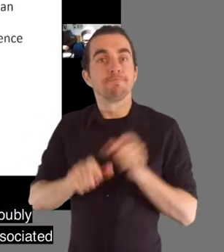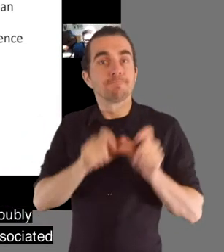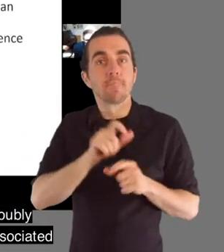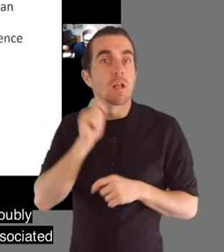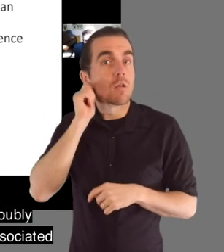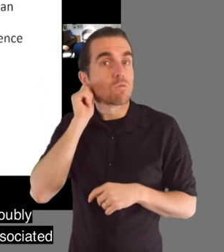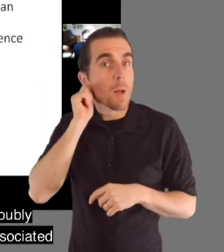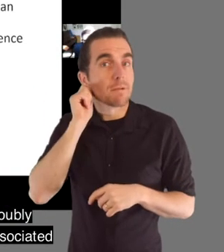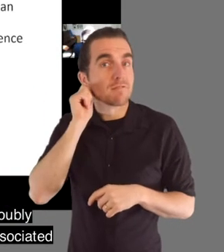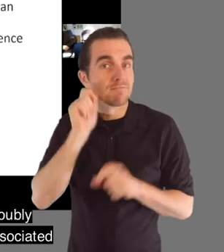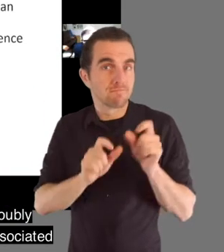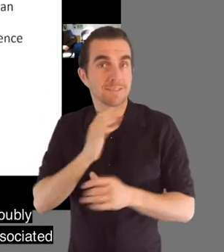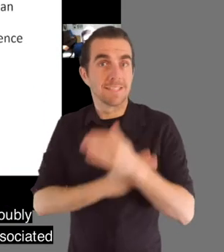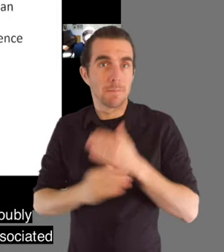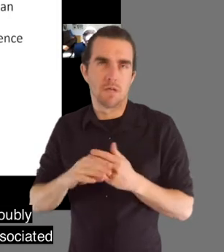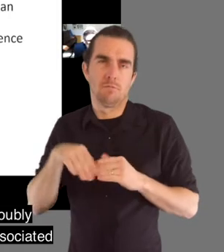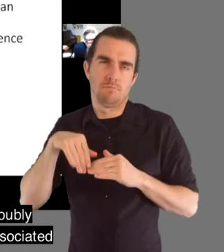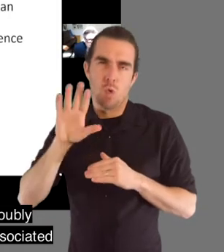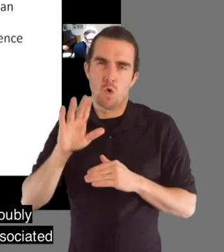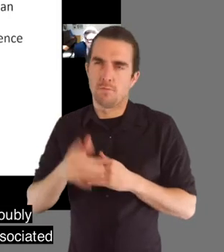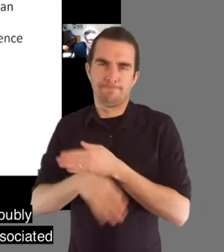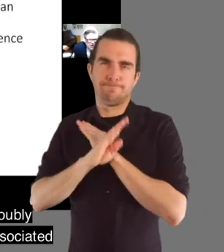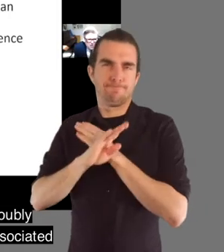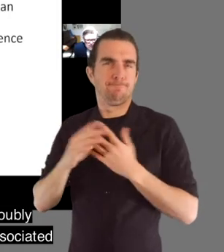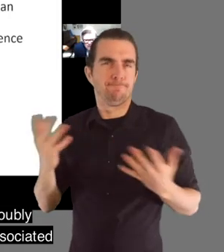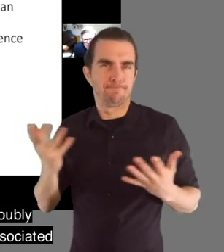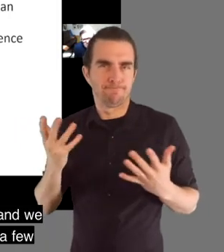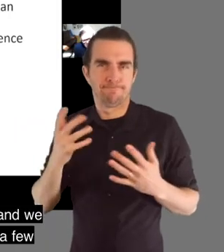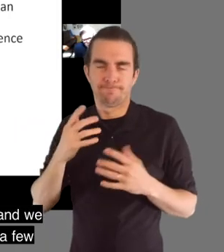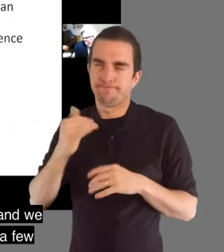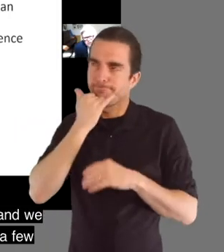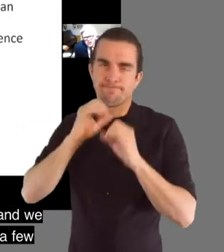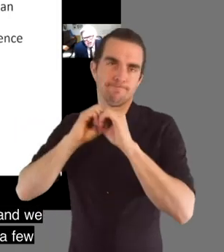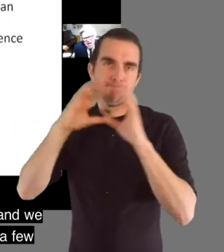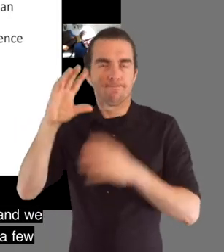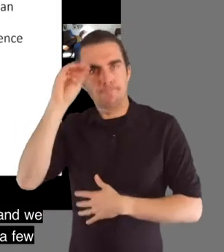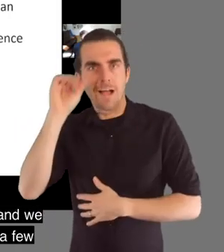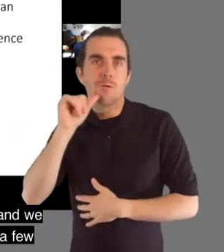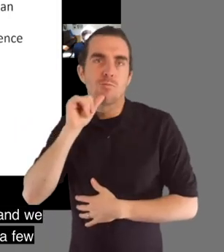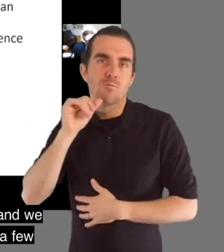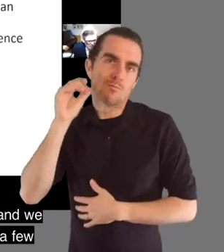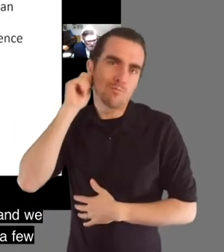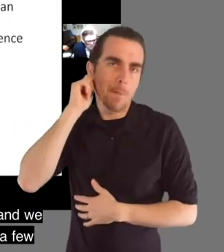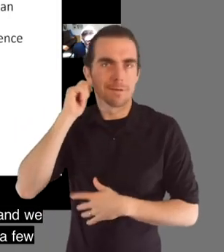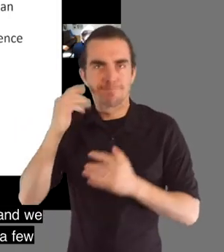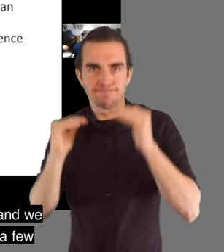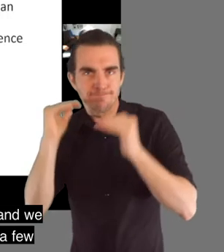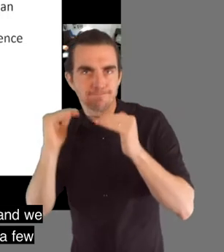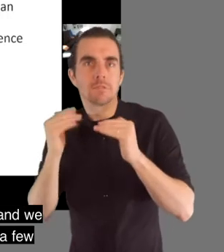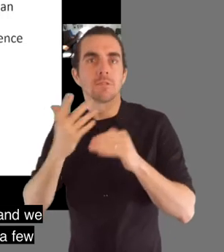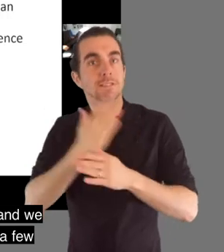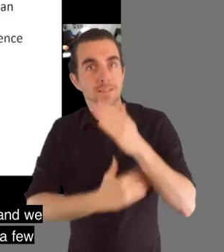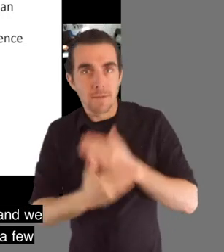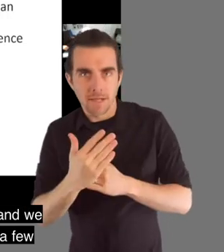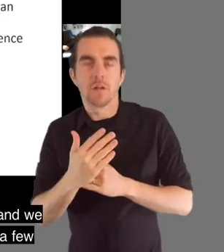Females who are disabled are doubly disadvantaged due to the stigma associated both with gender and impairment. And we will be coming